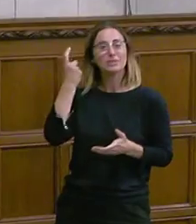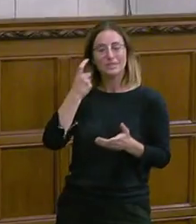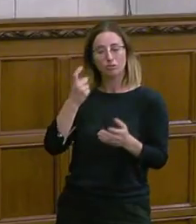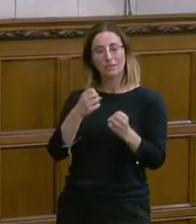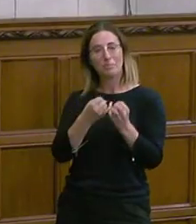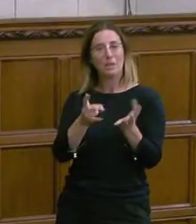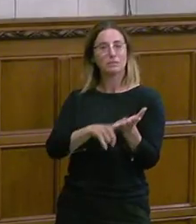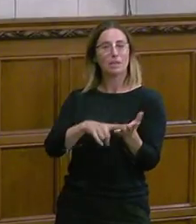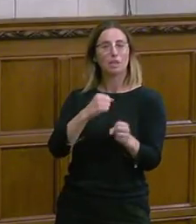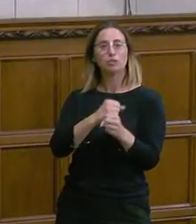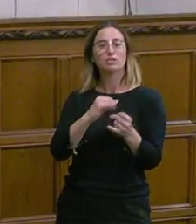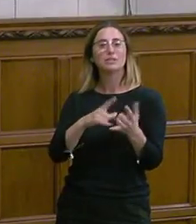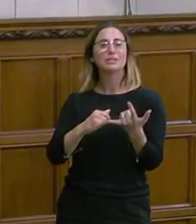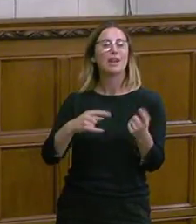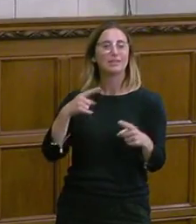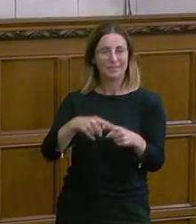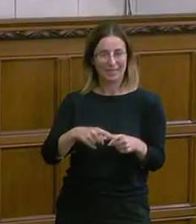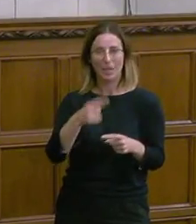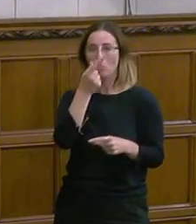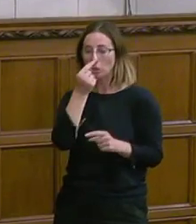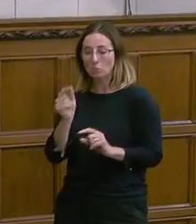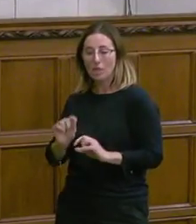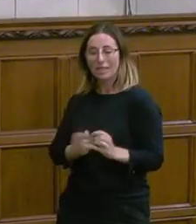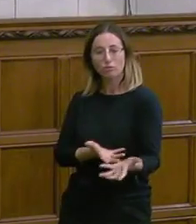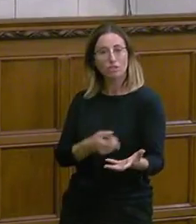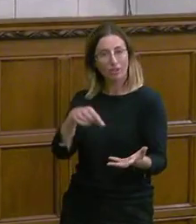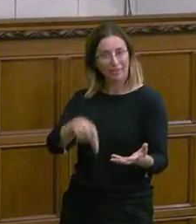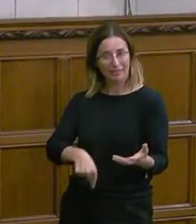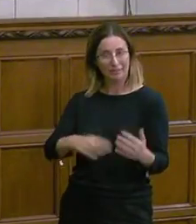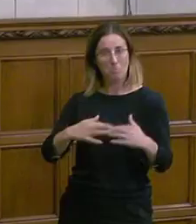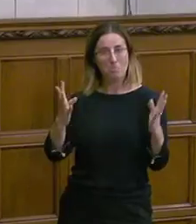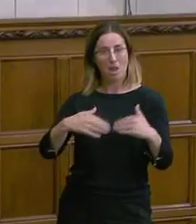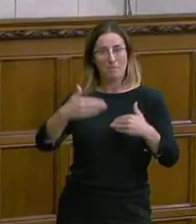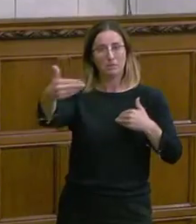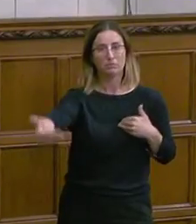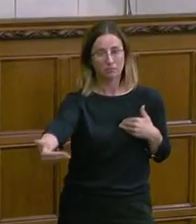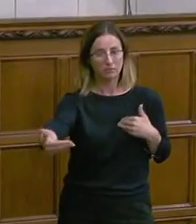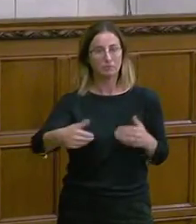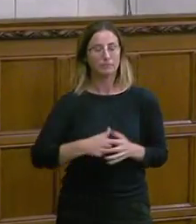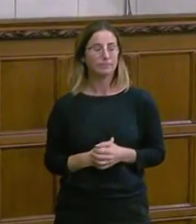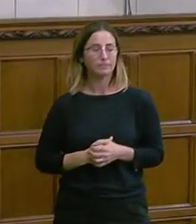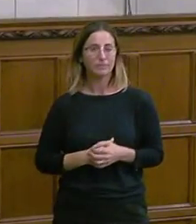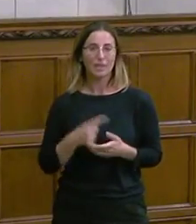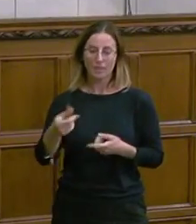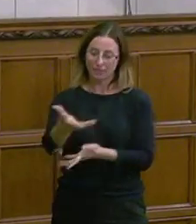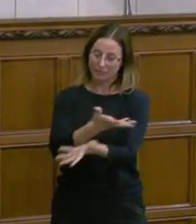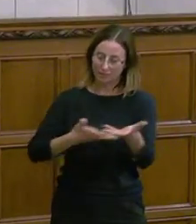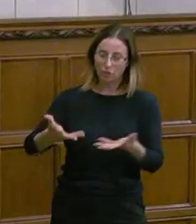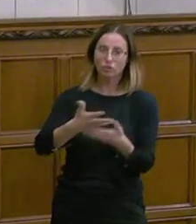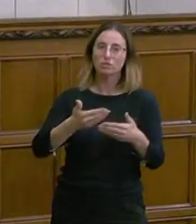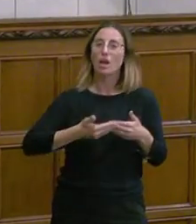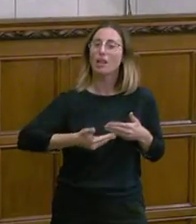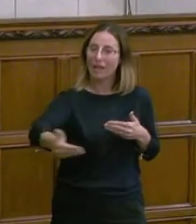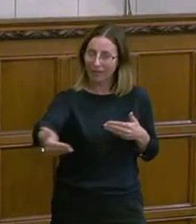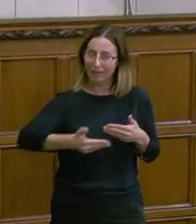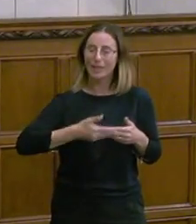stage, for possible introduction during this Parliament. And the development of a new qualification is, of course, lengthy, but we are certainly